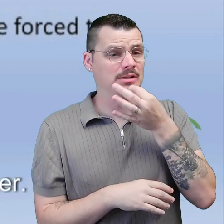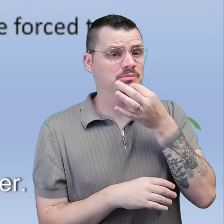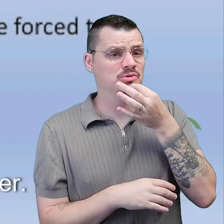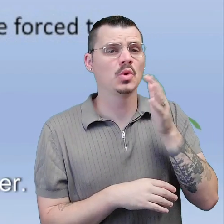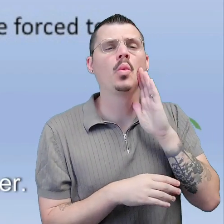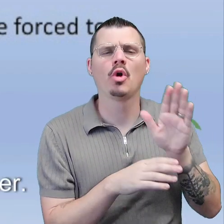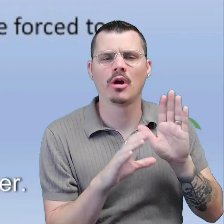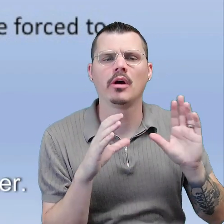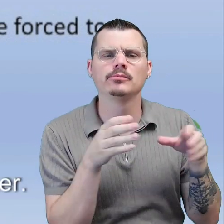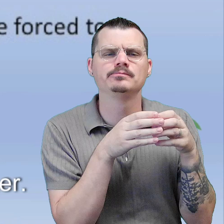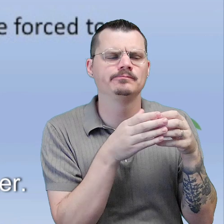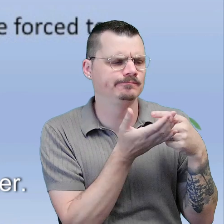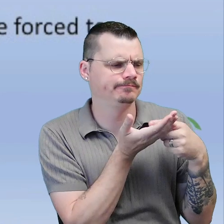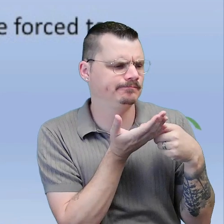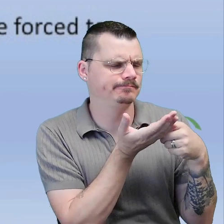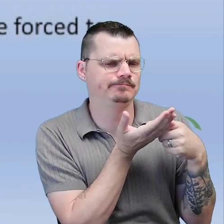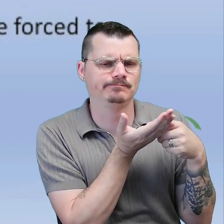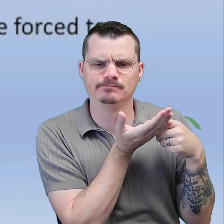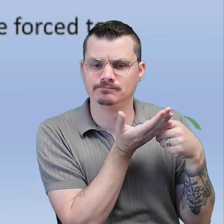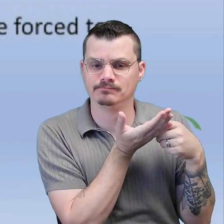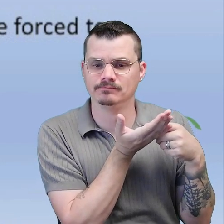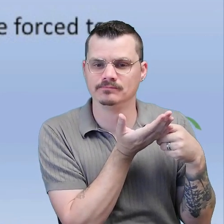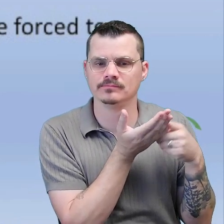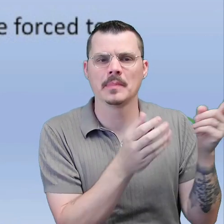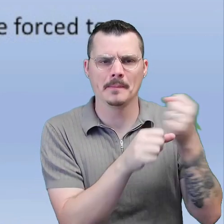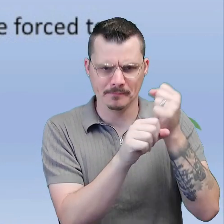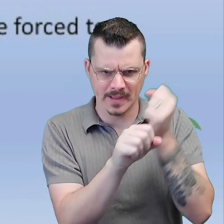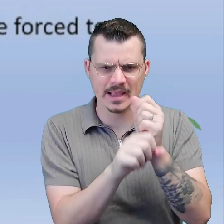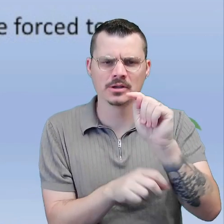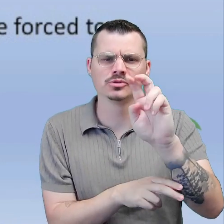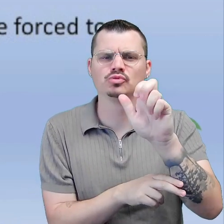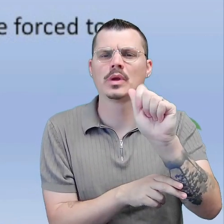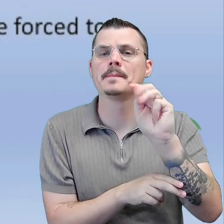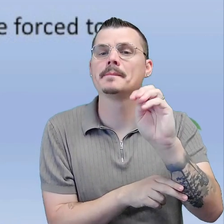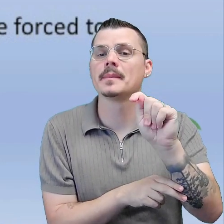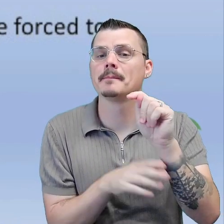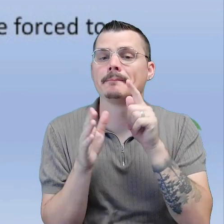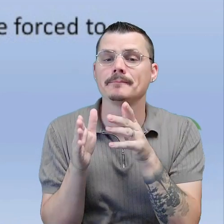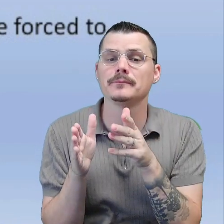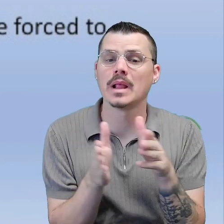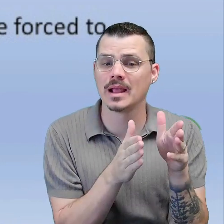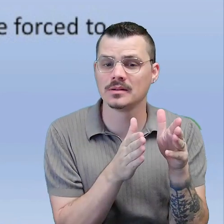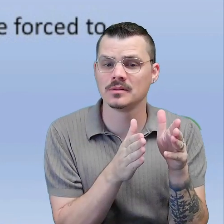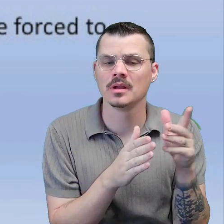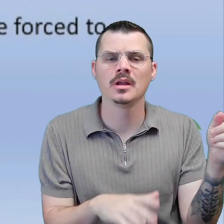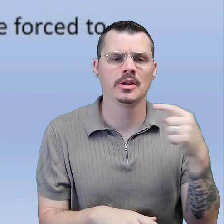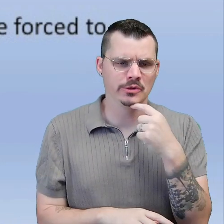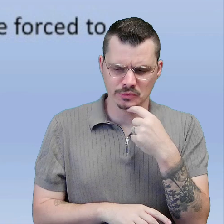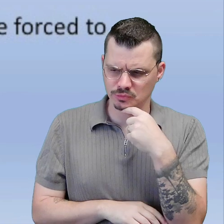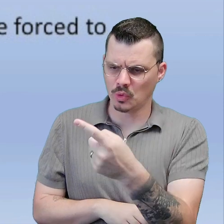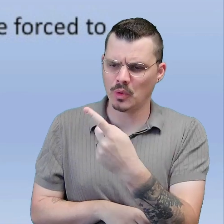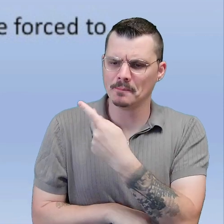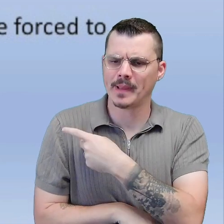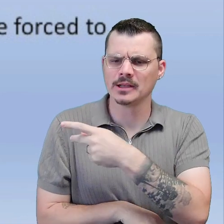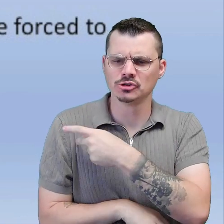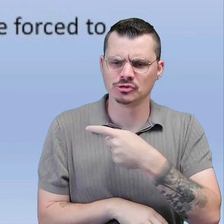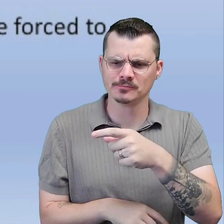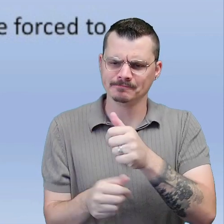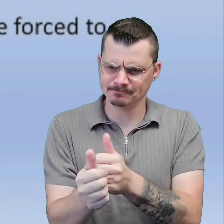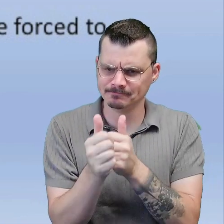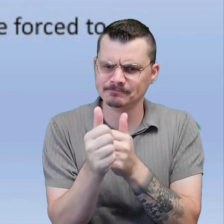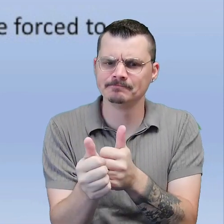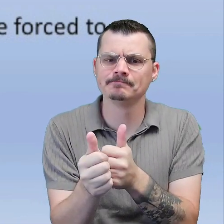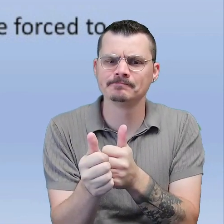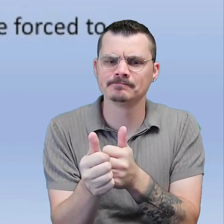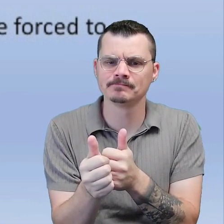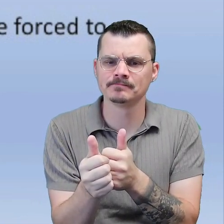Experts huddled up and talked to each other. They made a treatment plan. They told the patient what to